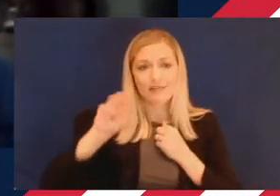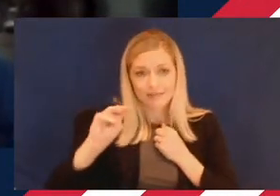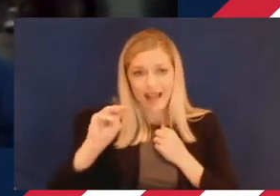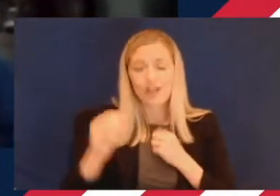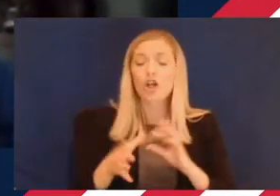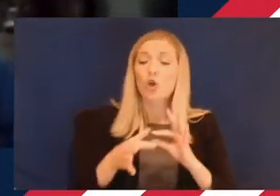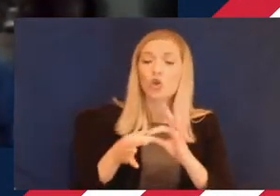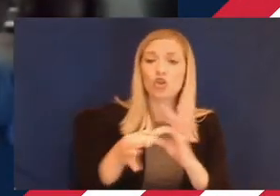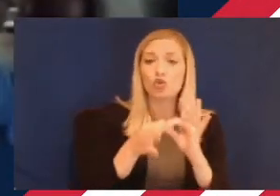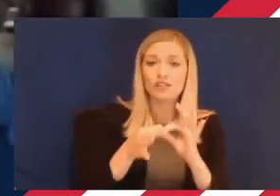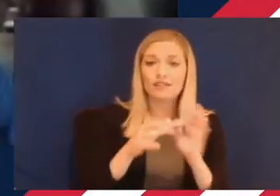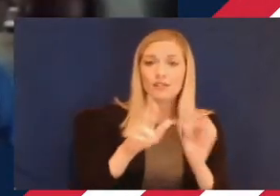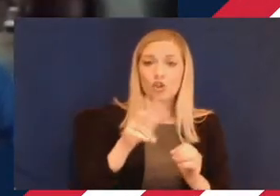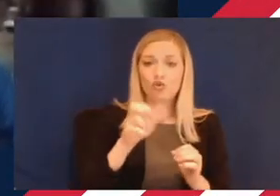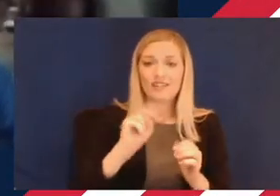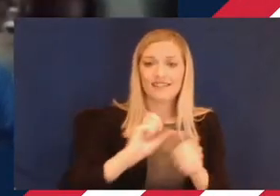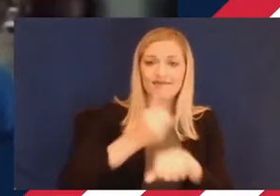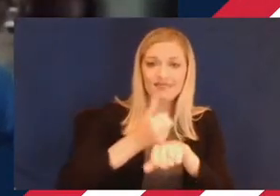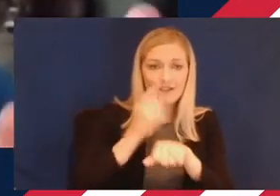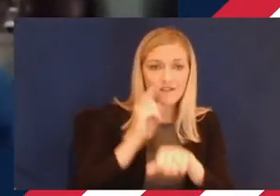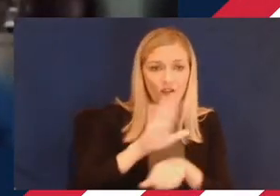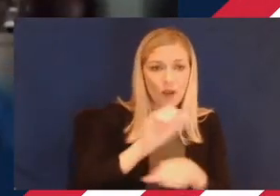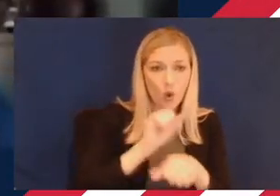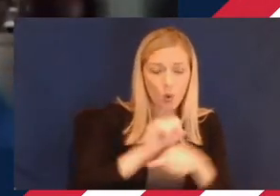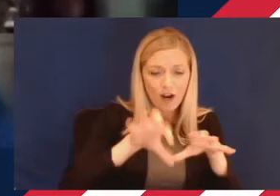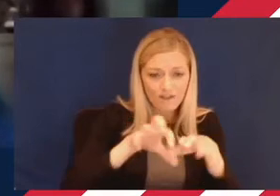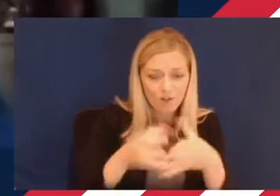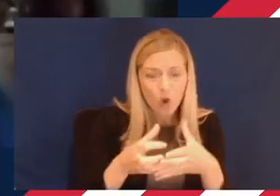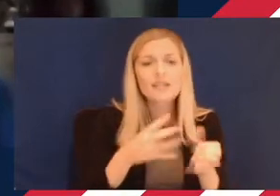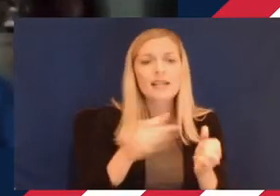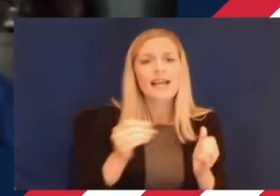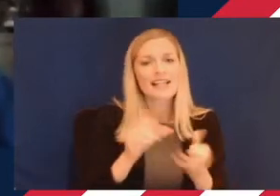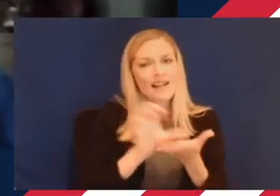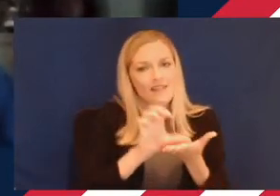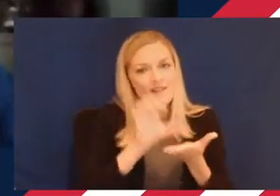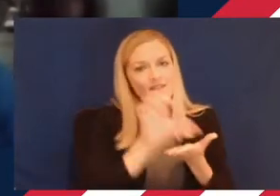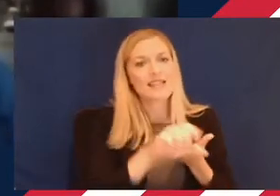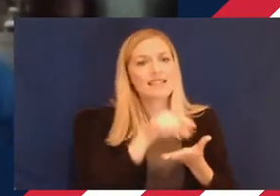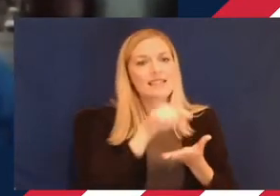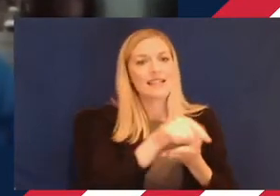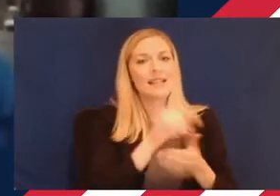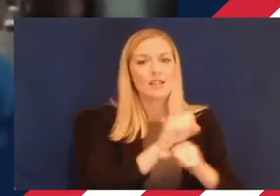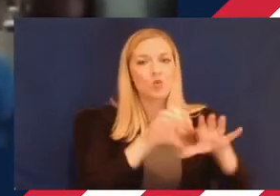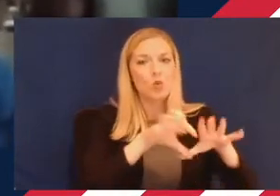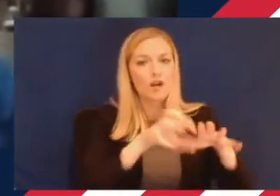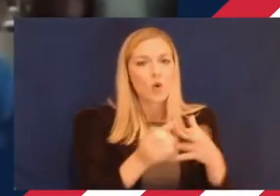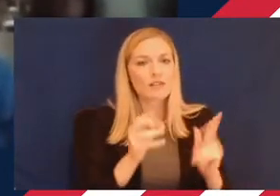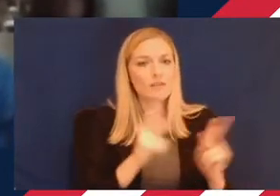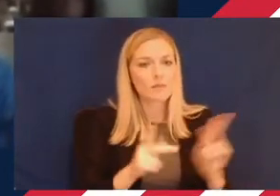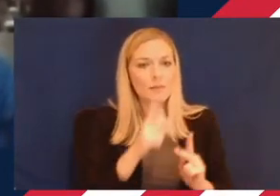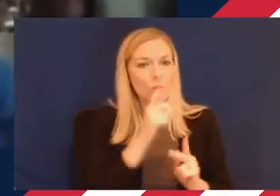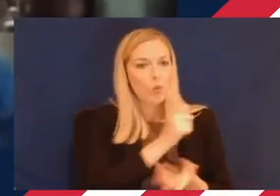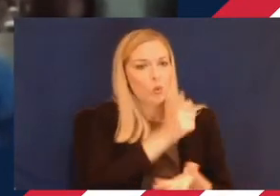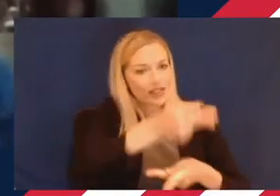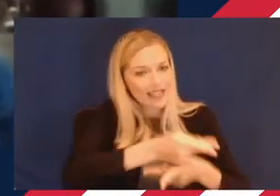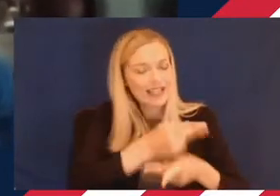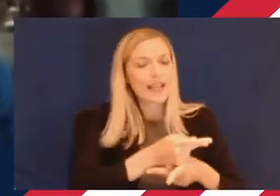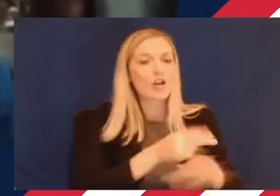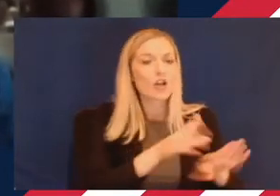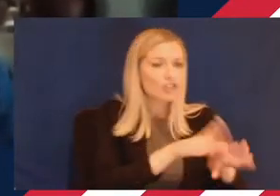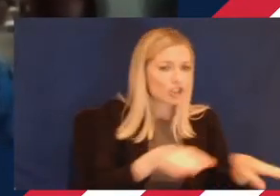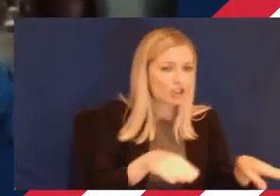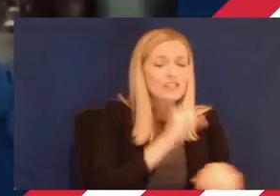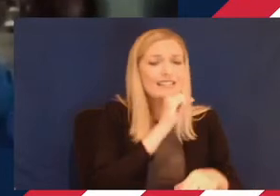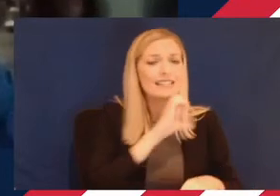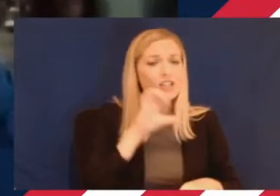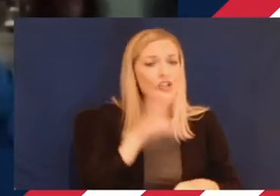investing in the programs that serve children, seniors, and people living with disabilities. urge you to make care work and the